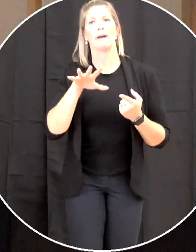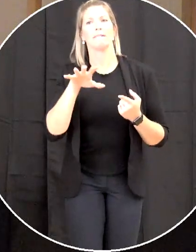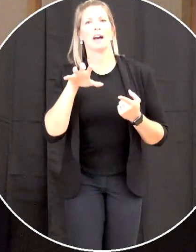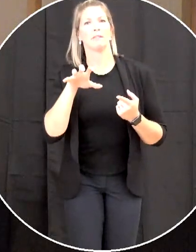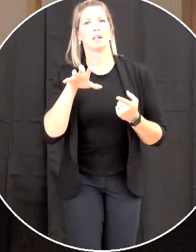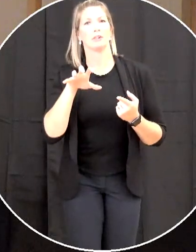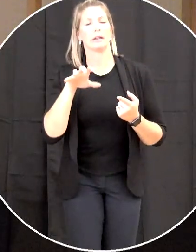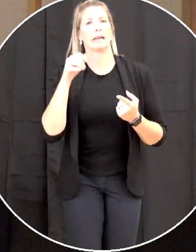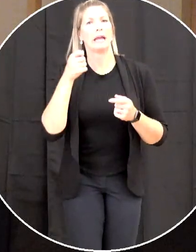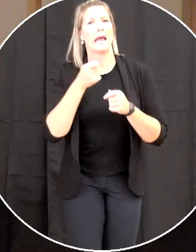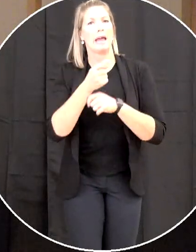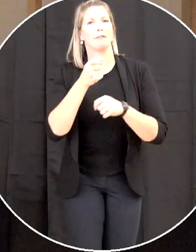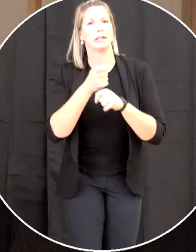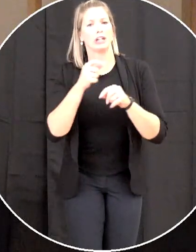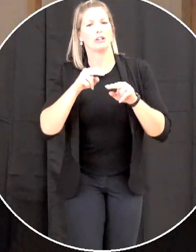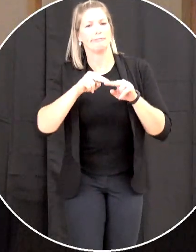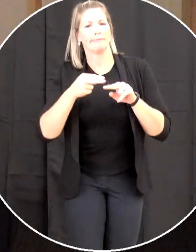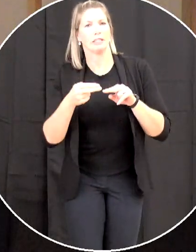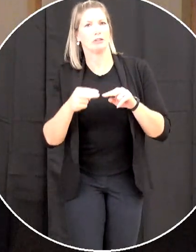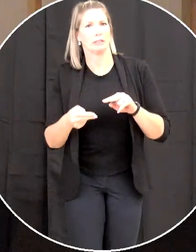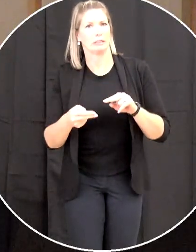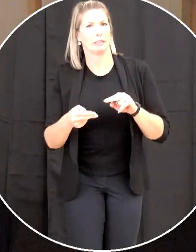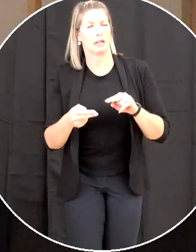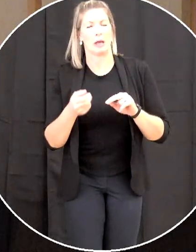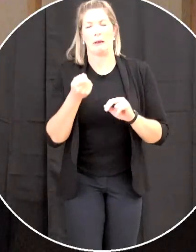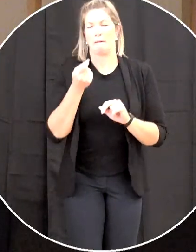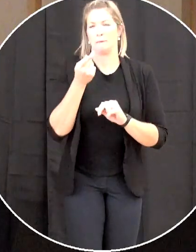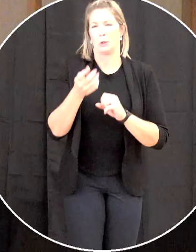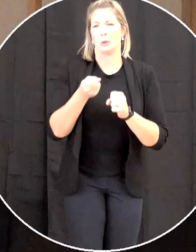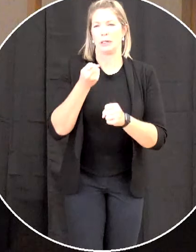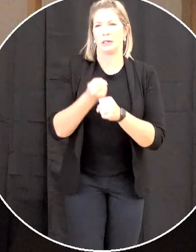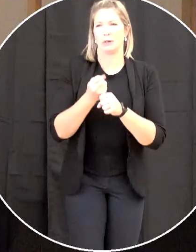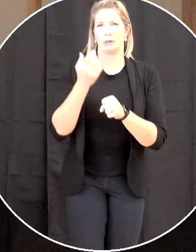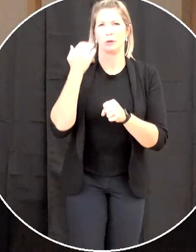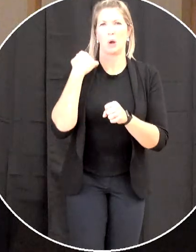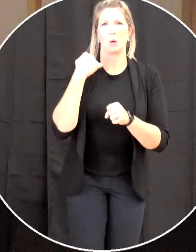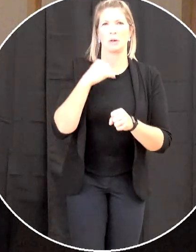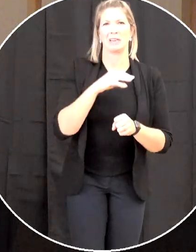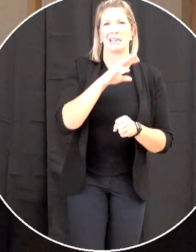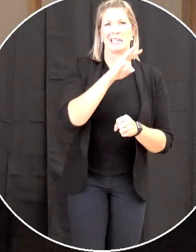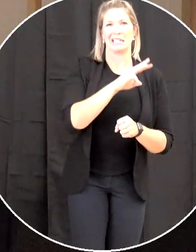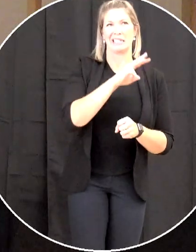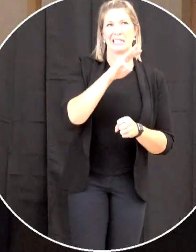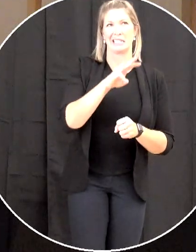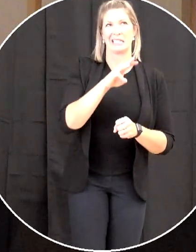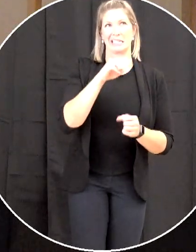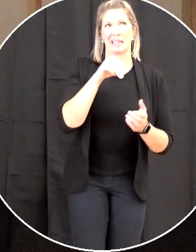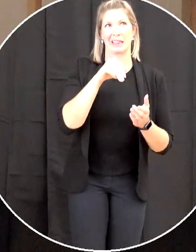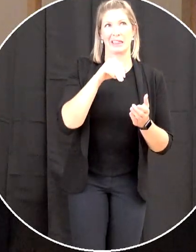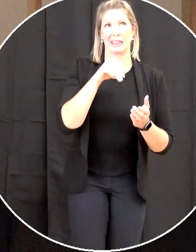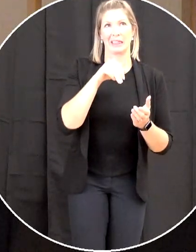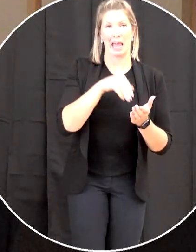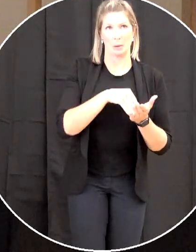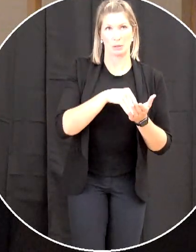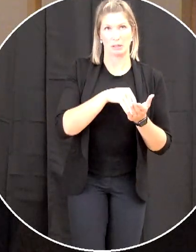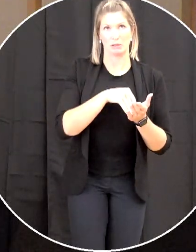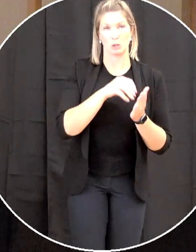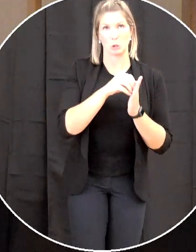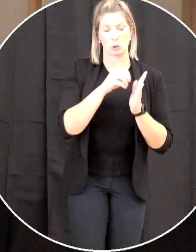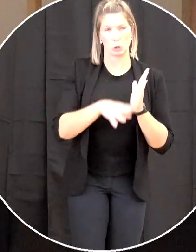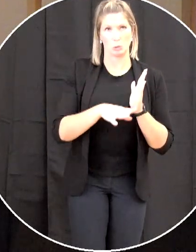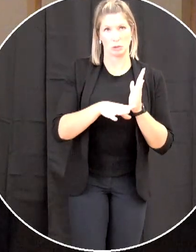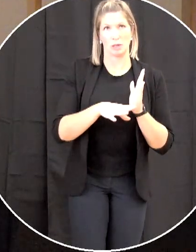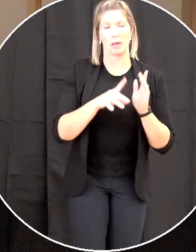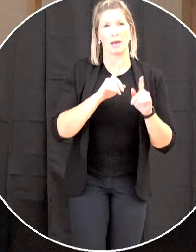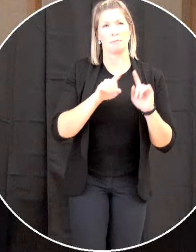a year. Yeah. So a few years ago, I know we were 66,000, and so it translates to about roughly